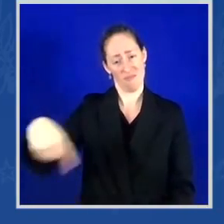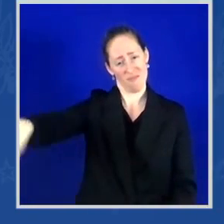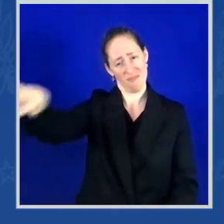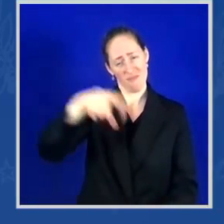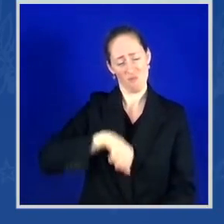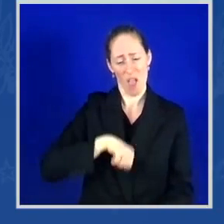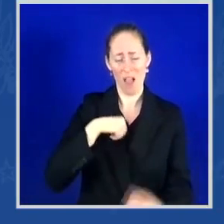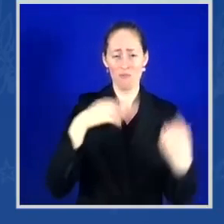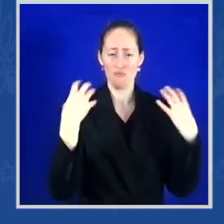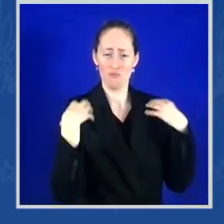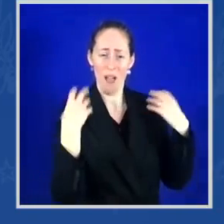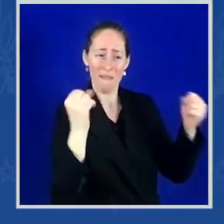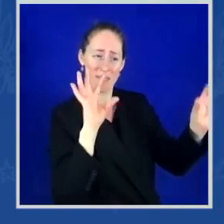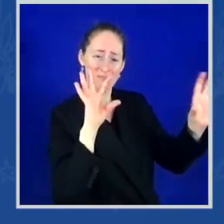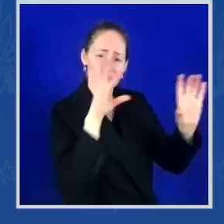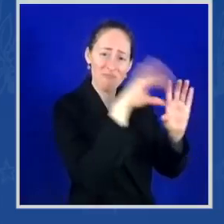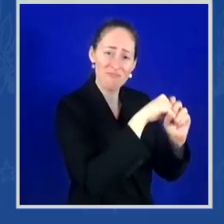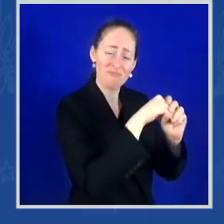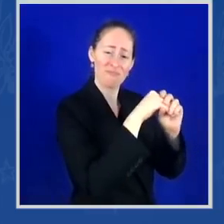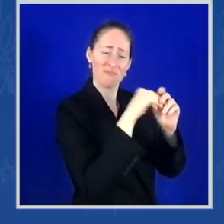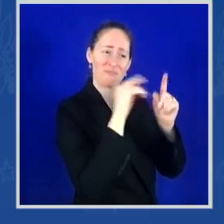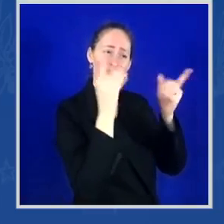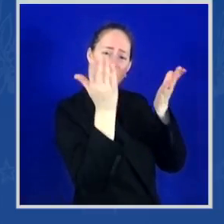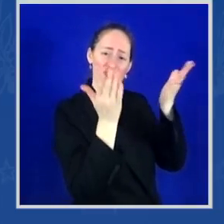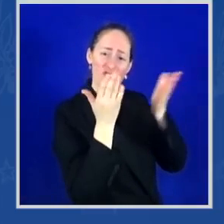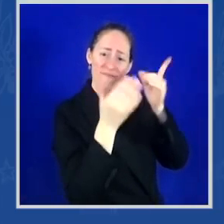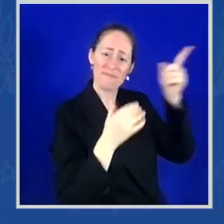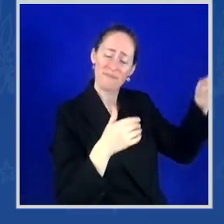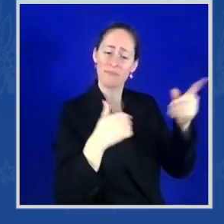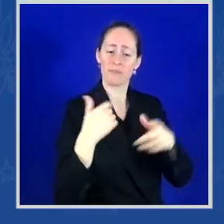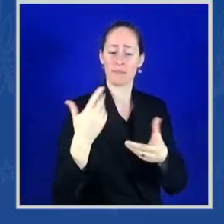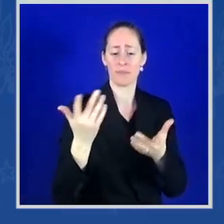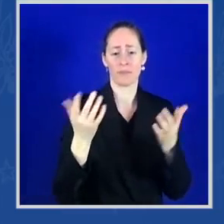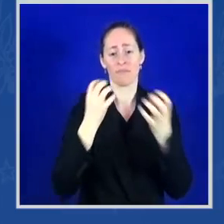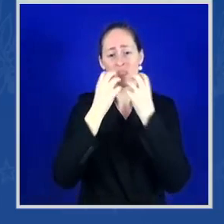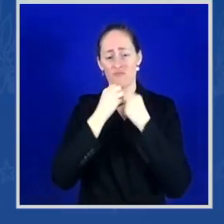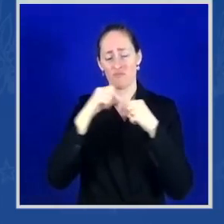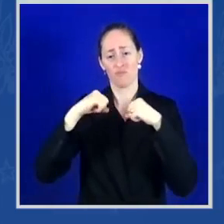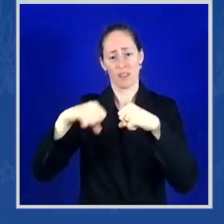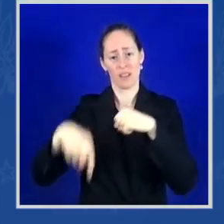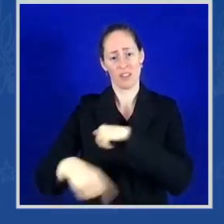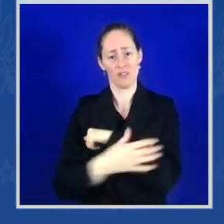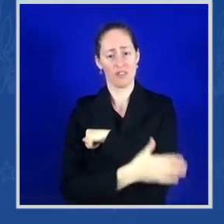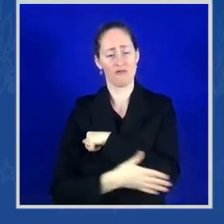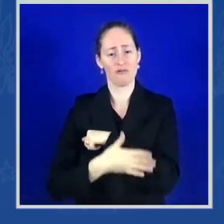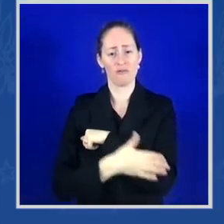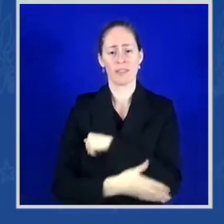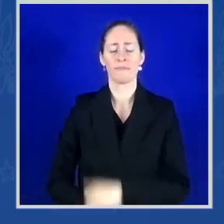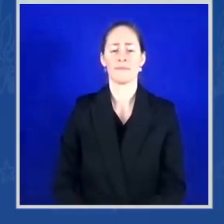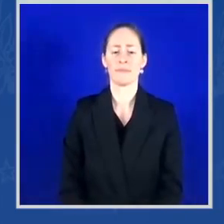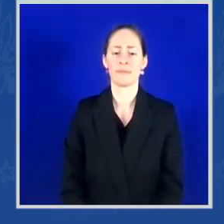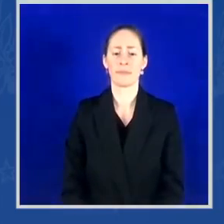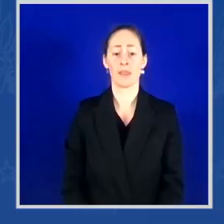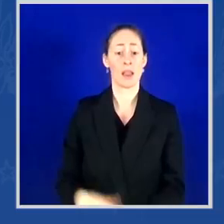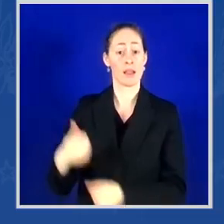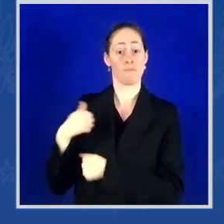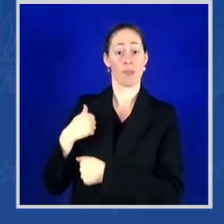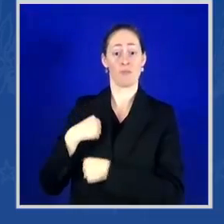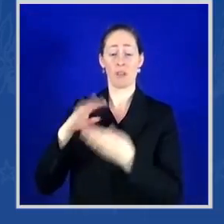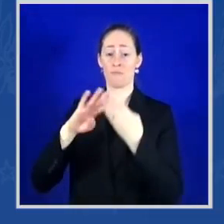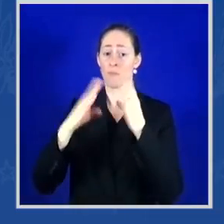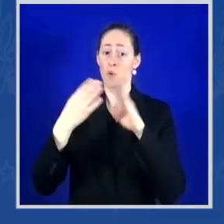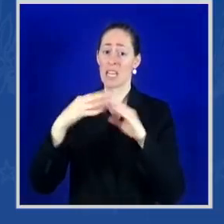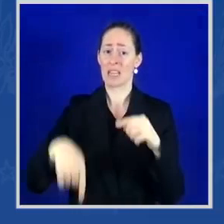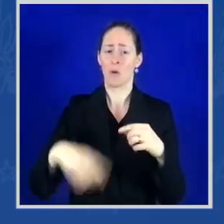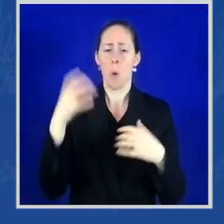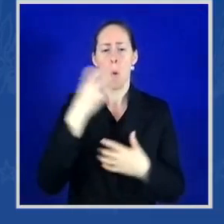experiment. Our military community is the solid spine of this country. It's literally the spine